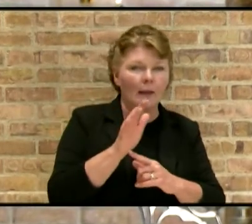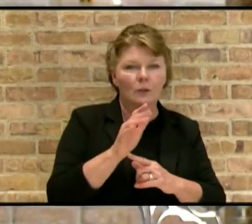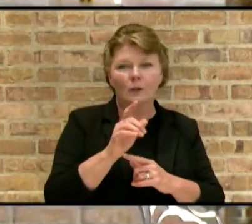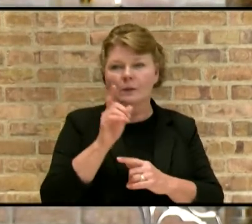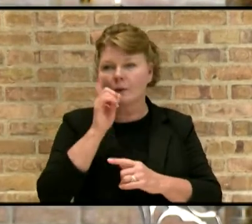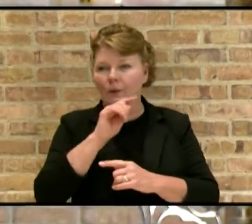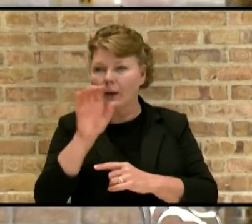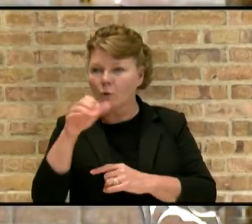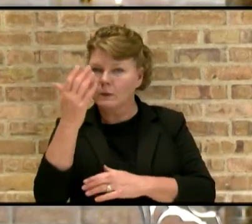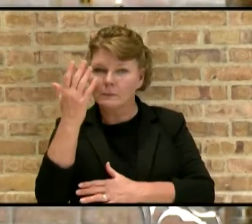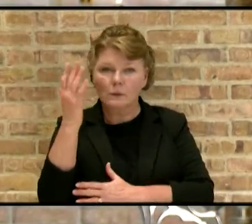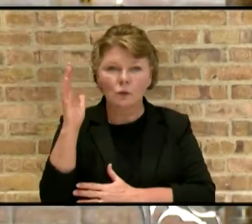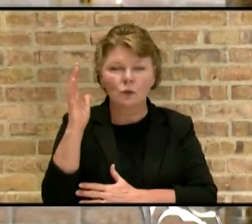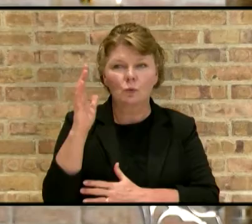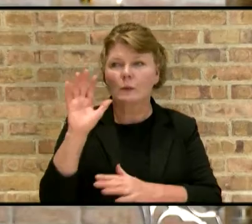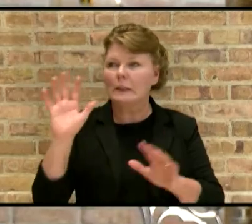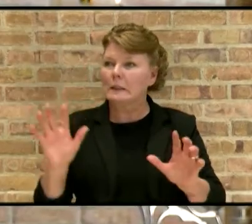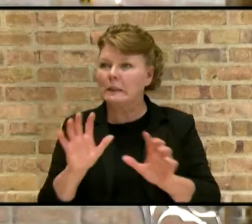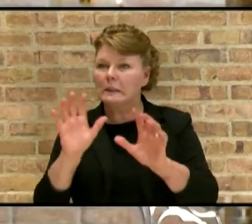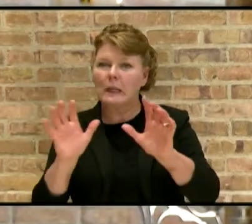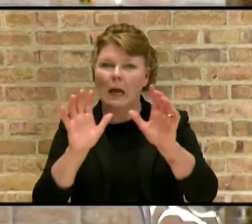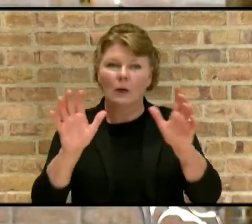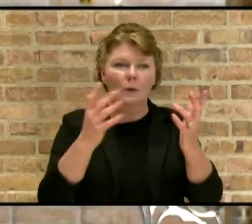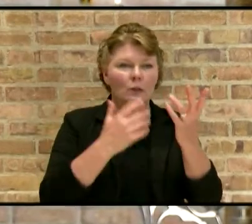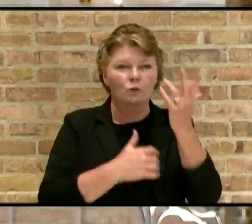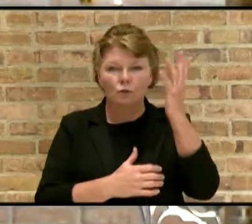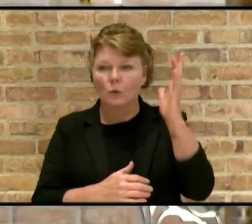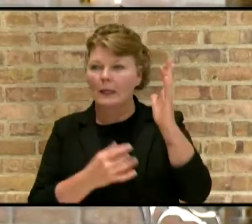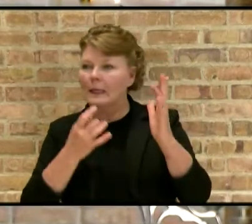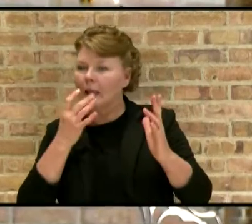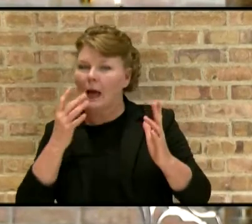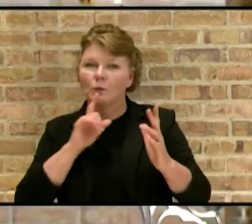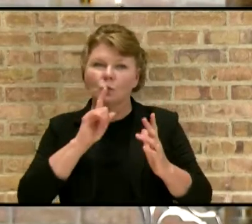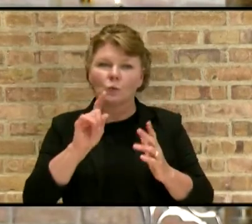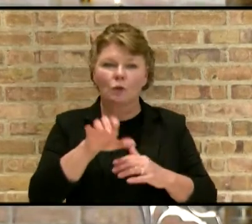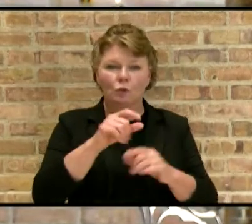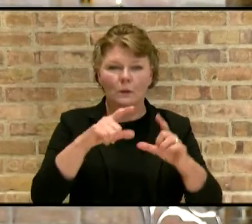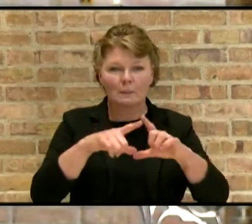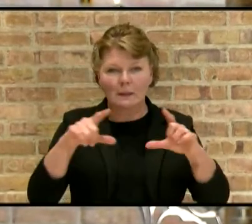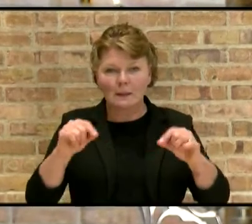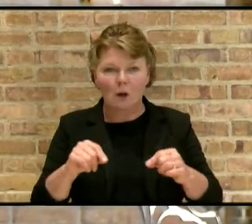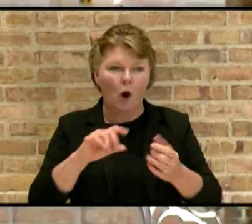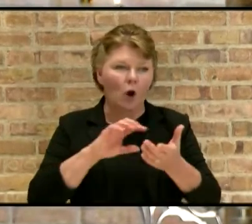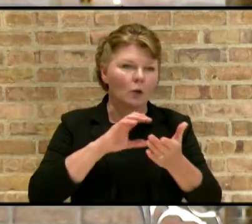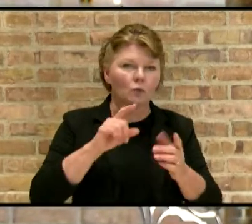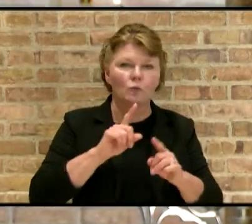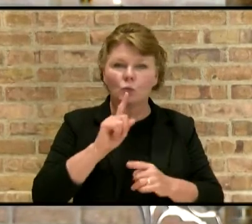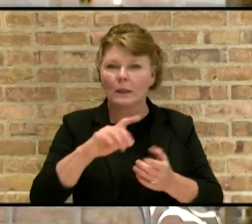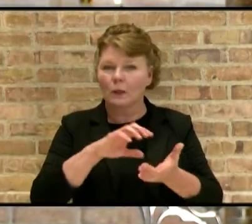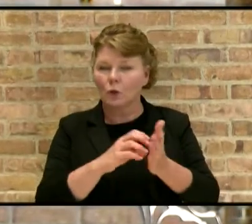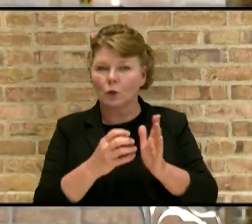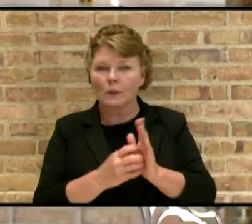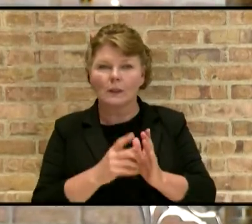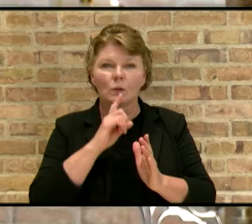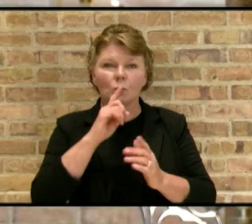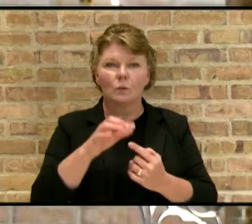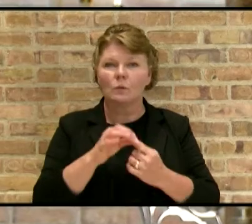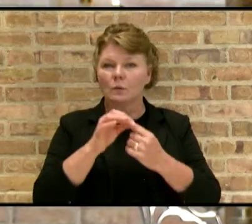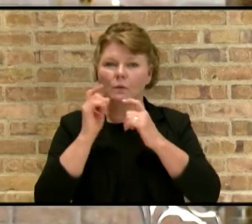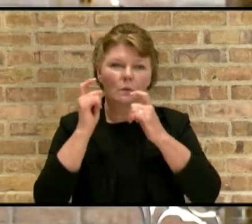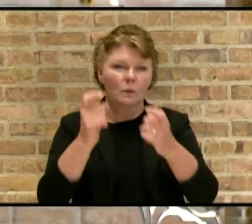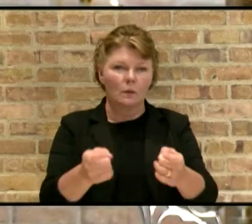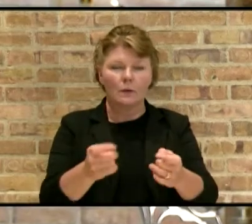artificial Christmas trees, decorations, trees, lights, real Christmas cards, real cookies, real special